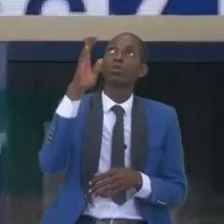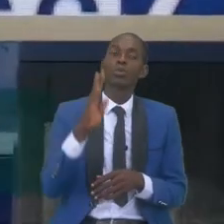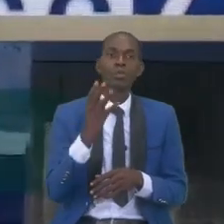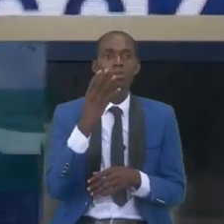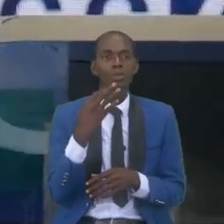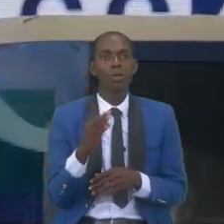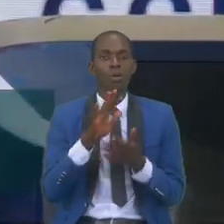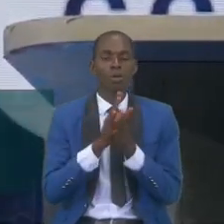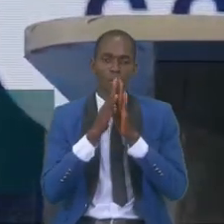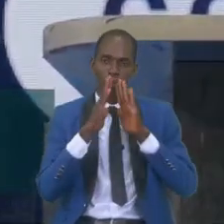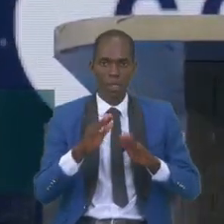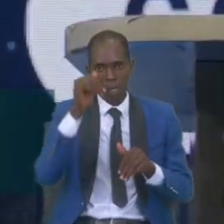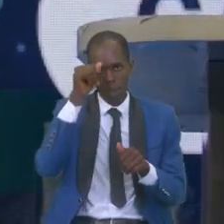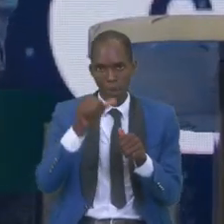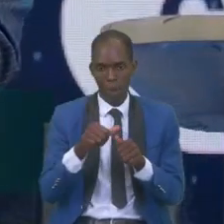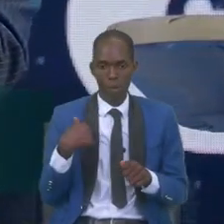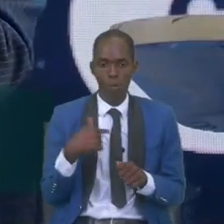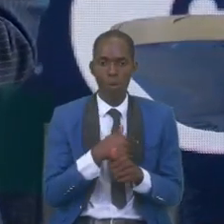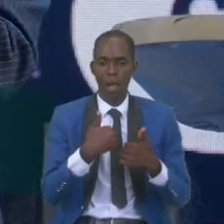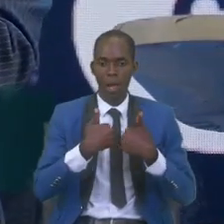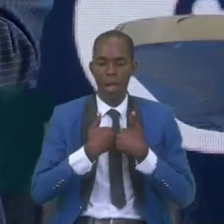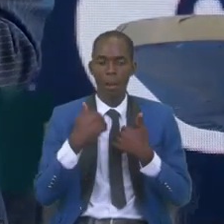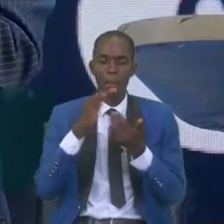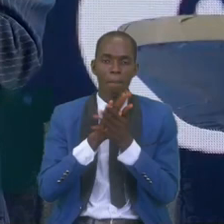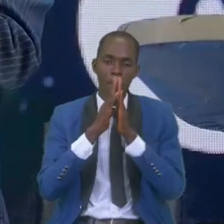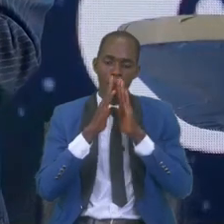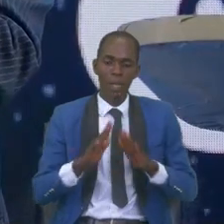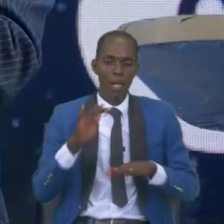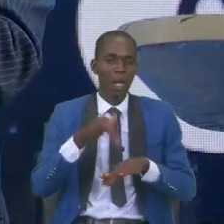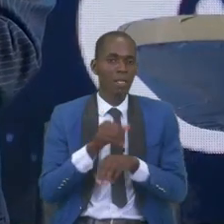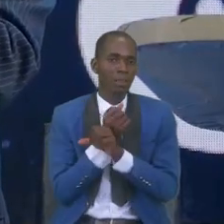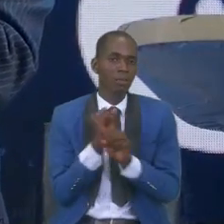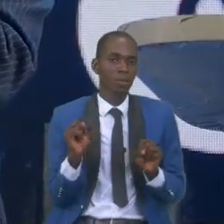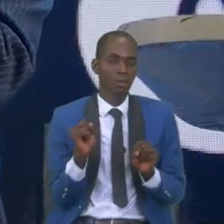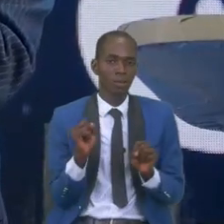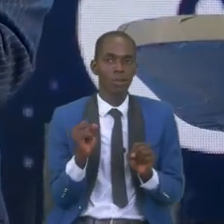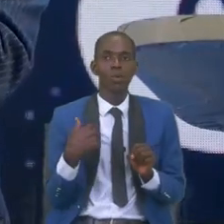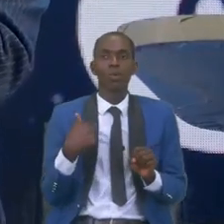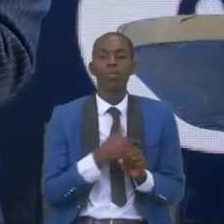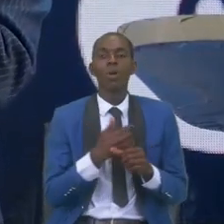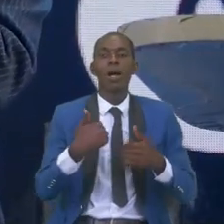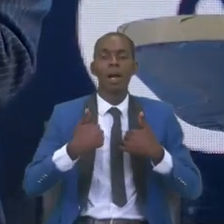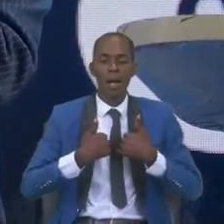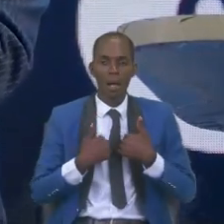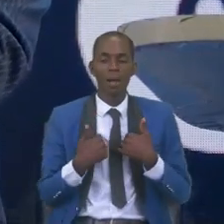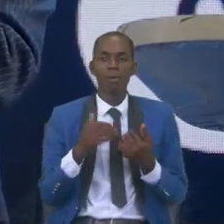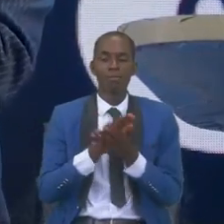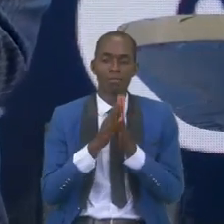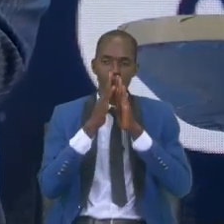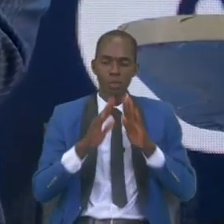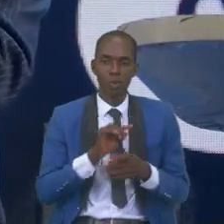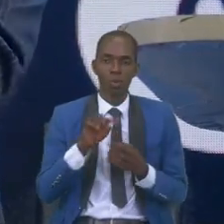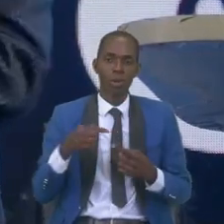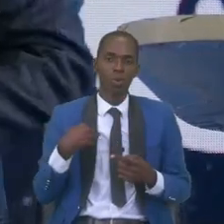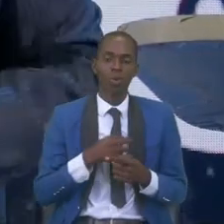have peace at justification. We had peace when we were justified by faith in Christ. We